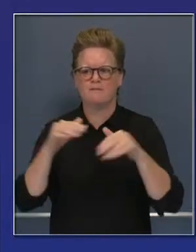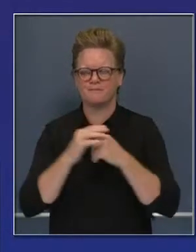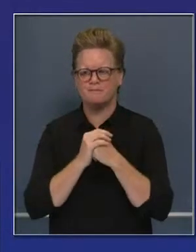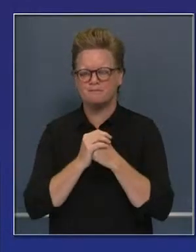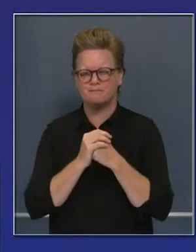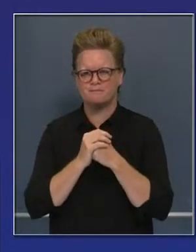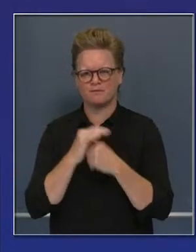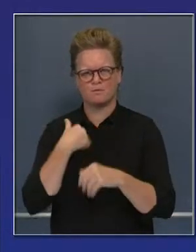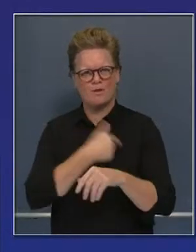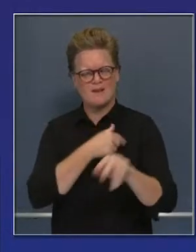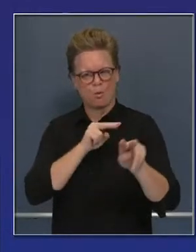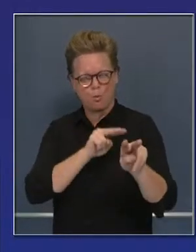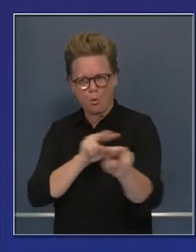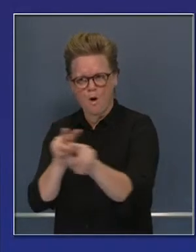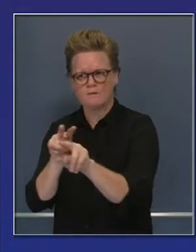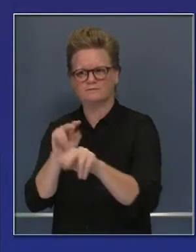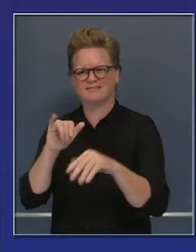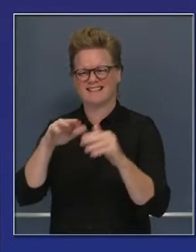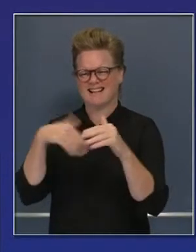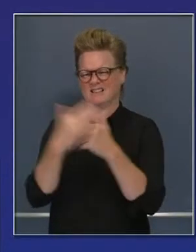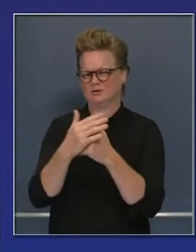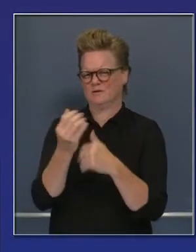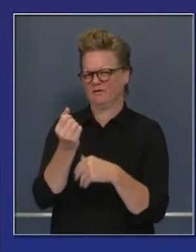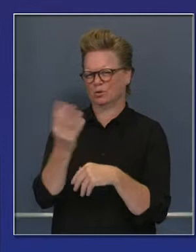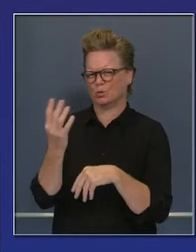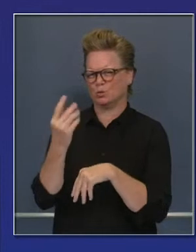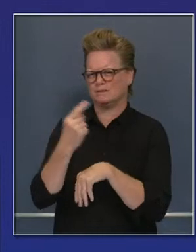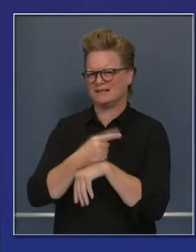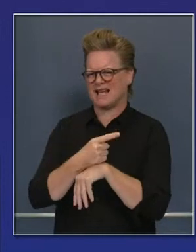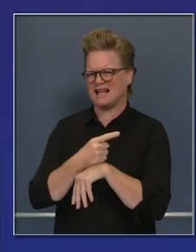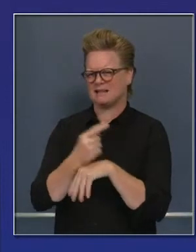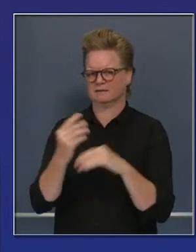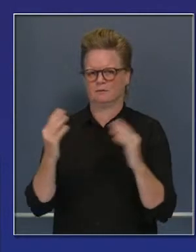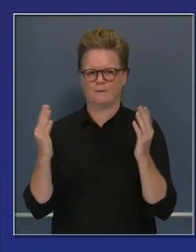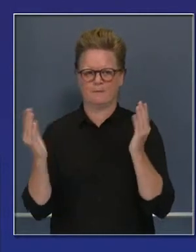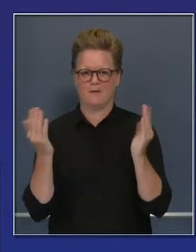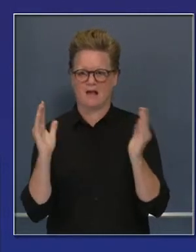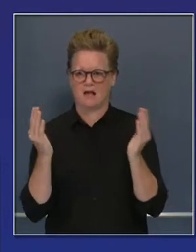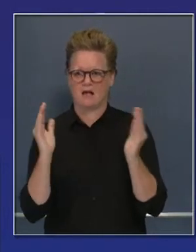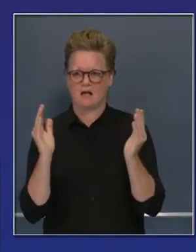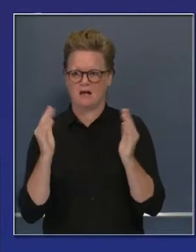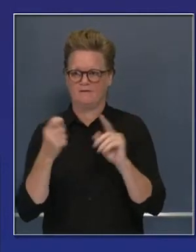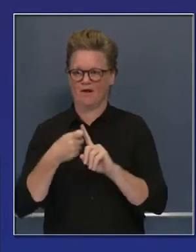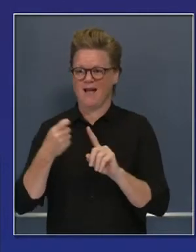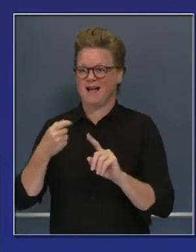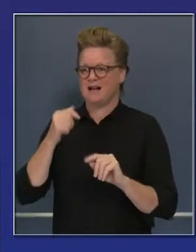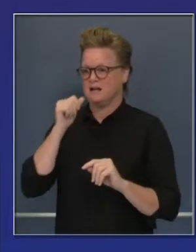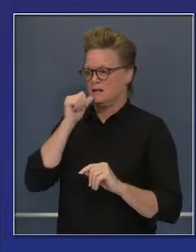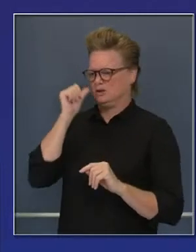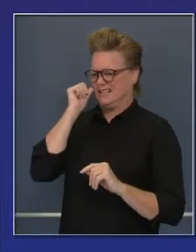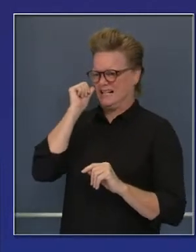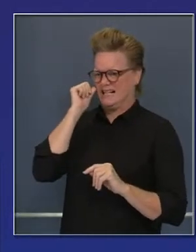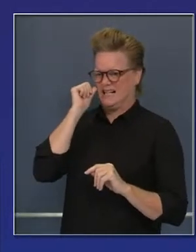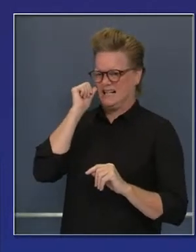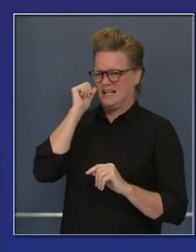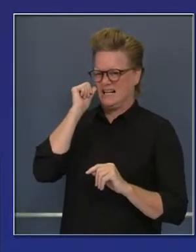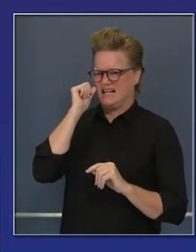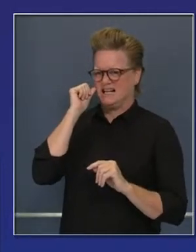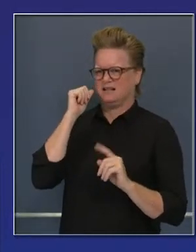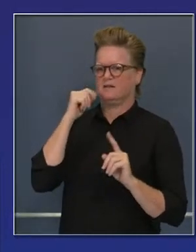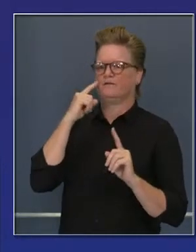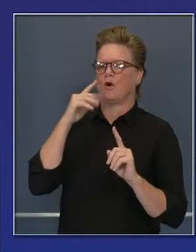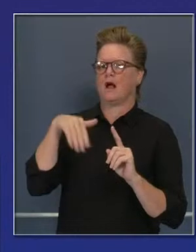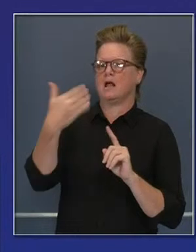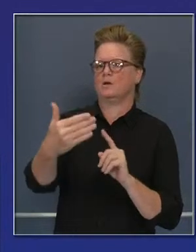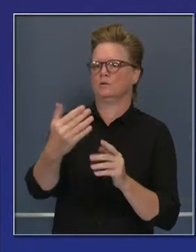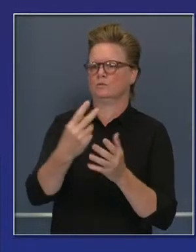few days, which we are comparing and contrasting certain data. It's a way of expressing this. It's